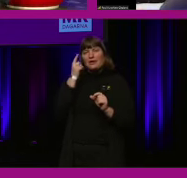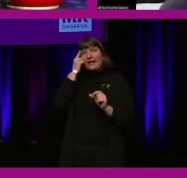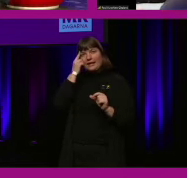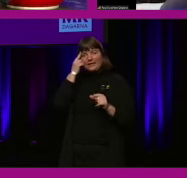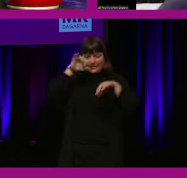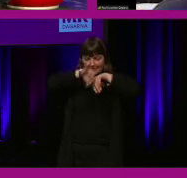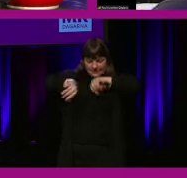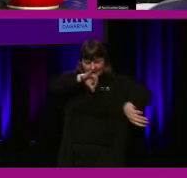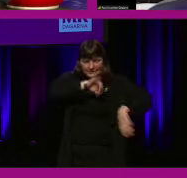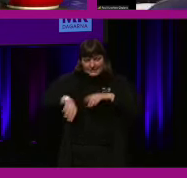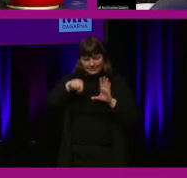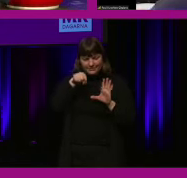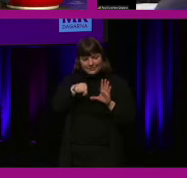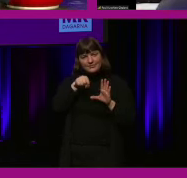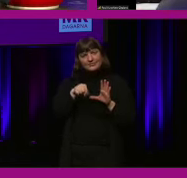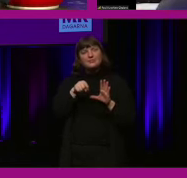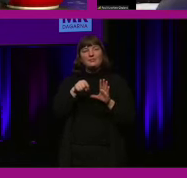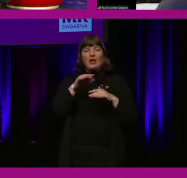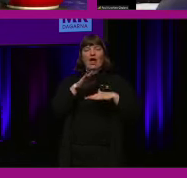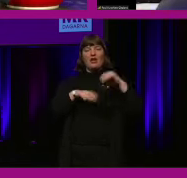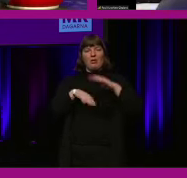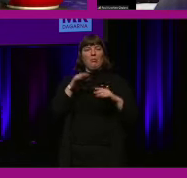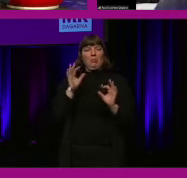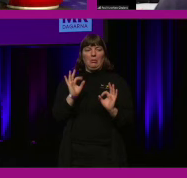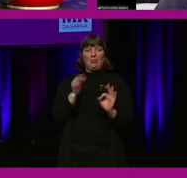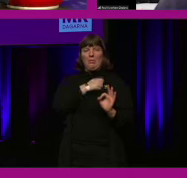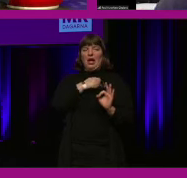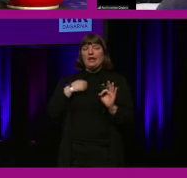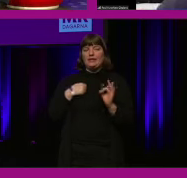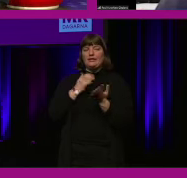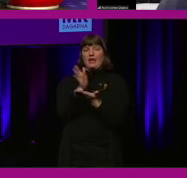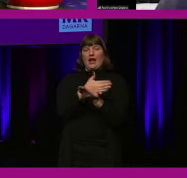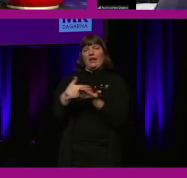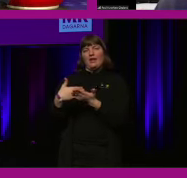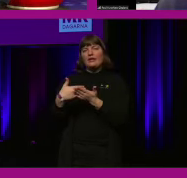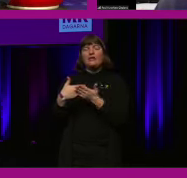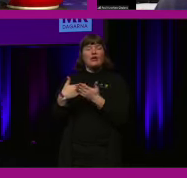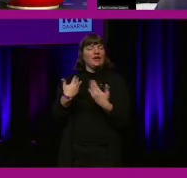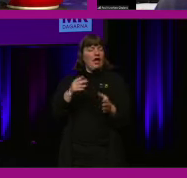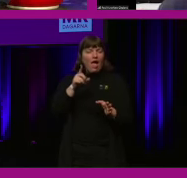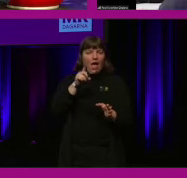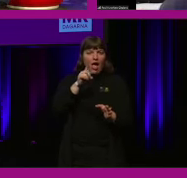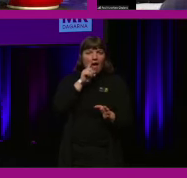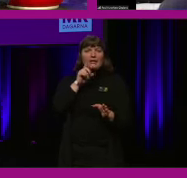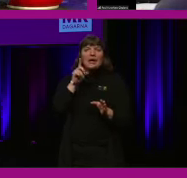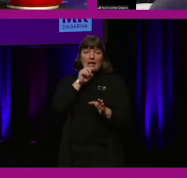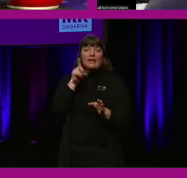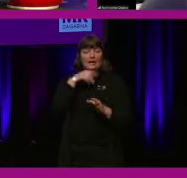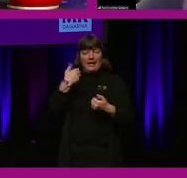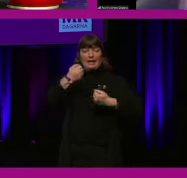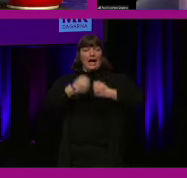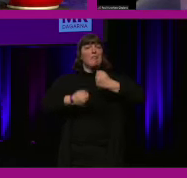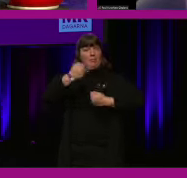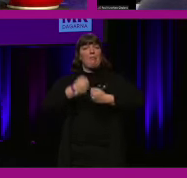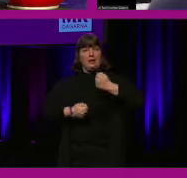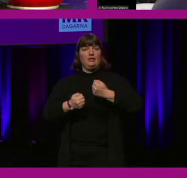rights, in my humble opinion, are about the exercise and distribution, and human rights are always, always, always a fight of struggle.